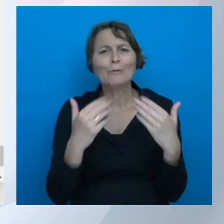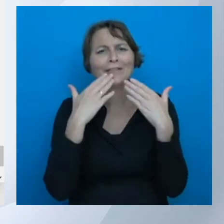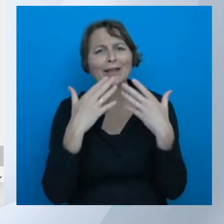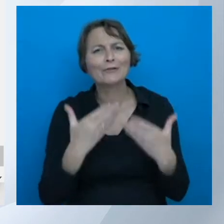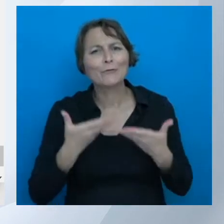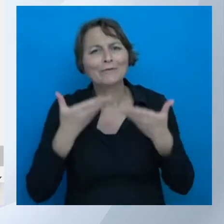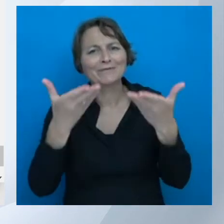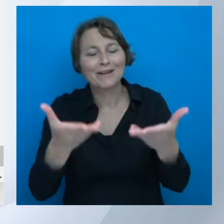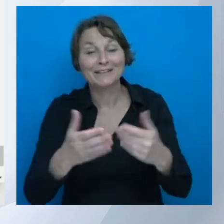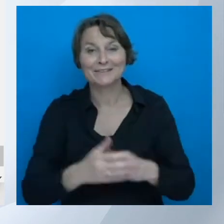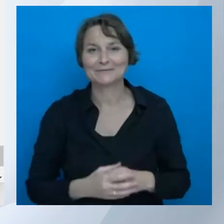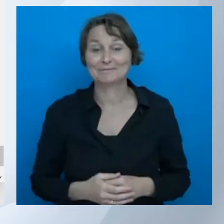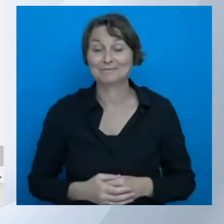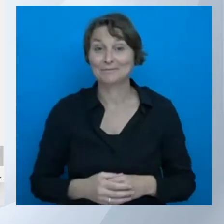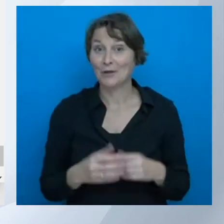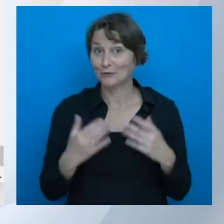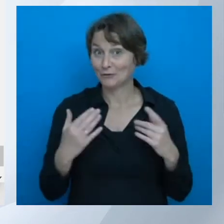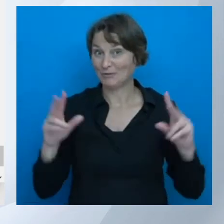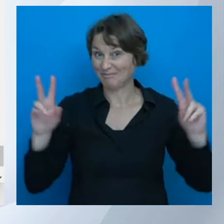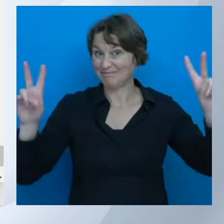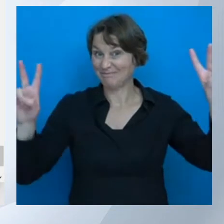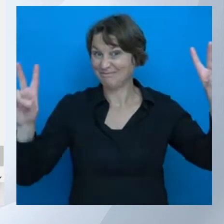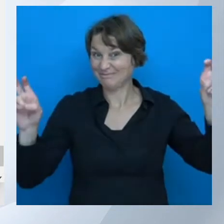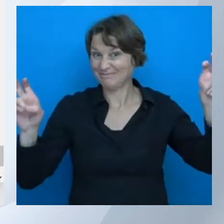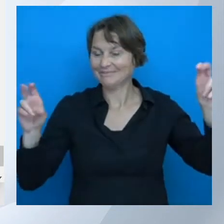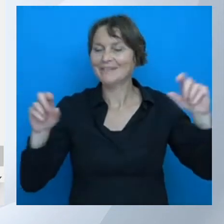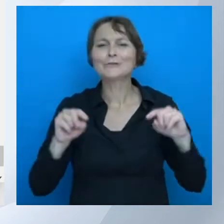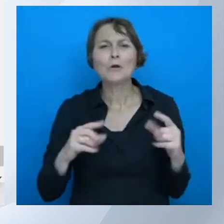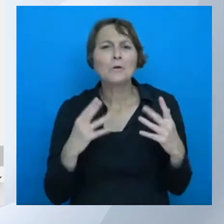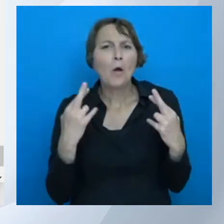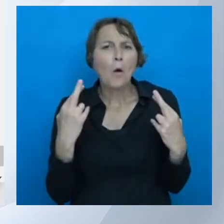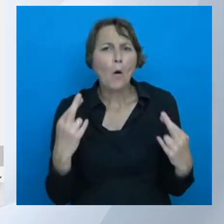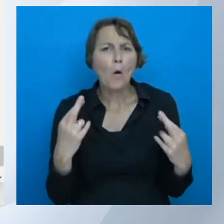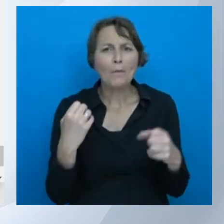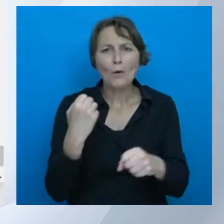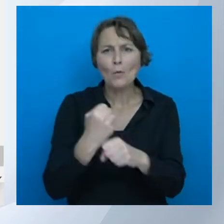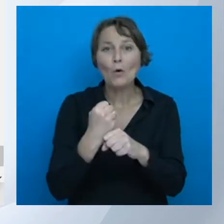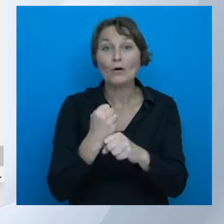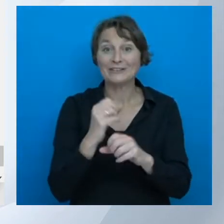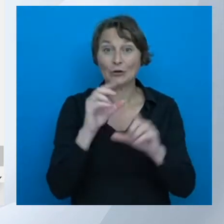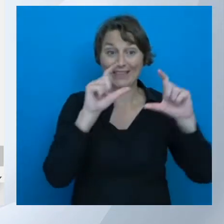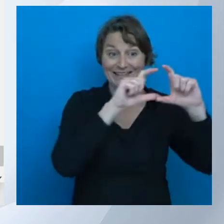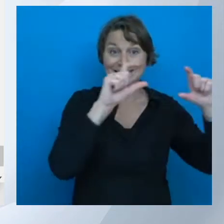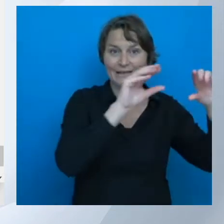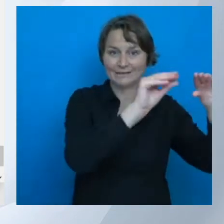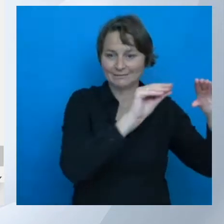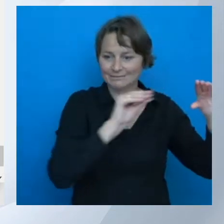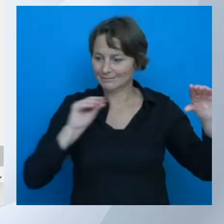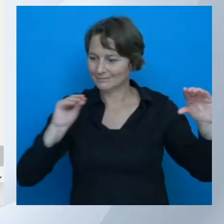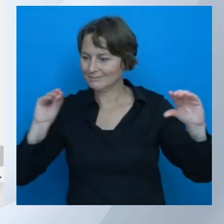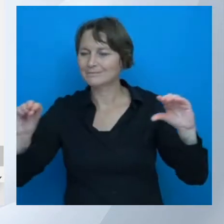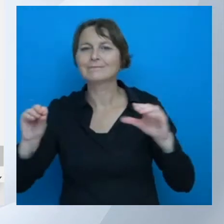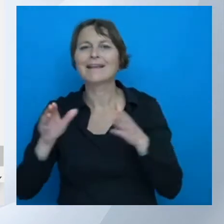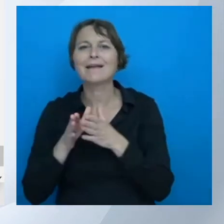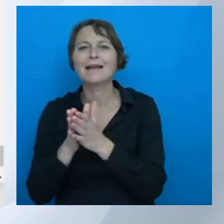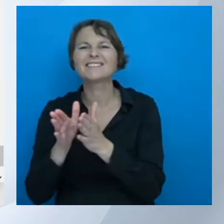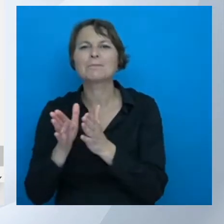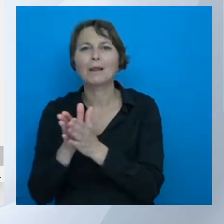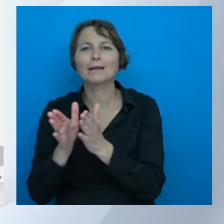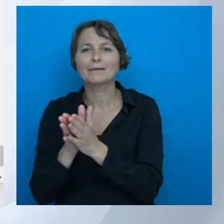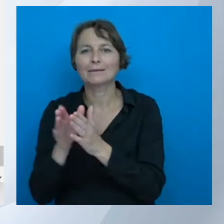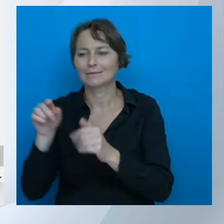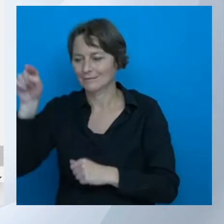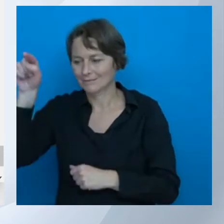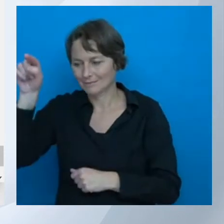going to put it and give it to the explainer, and I'm going to explain it locally, so only this sentence. And I'm going to show you again what